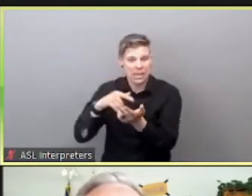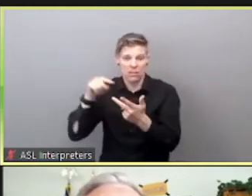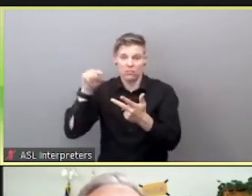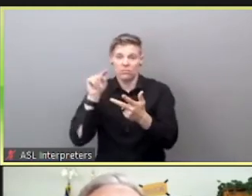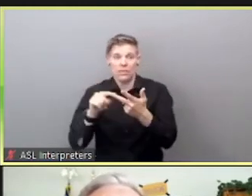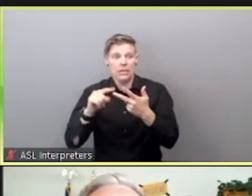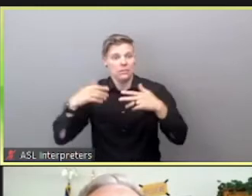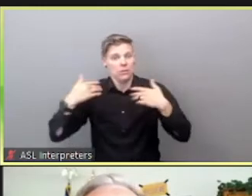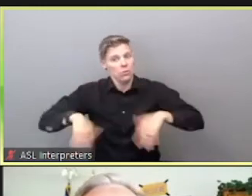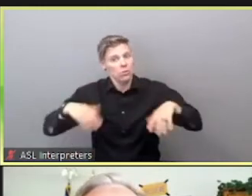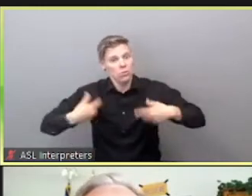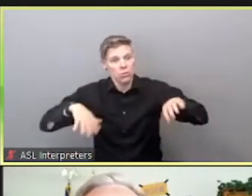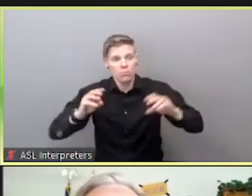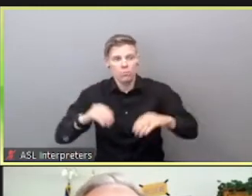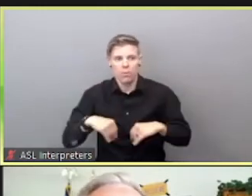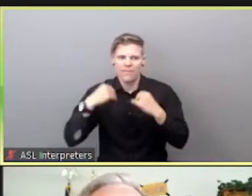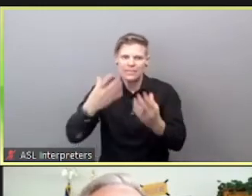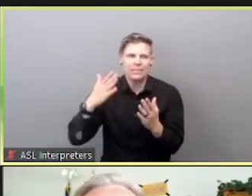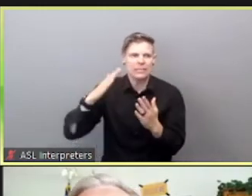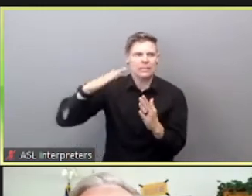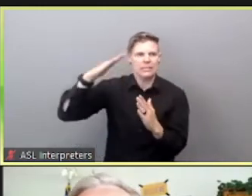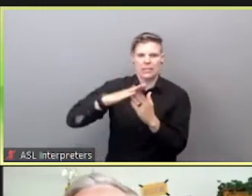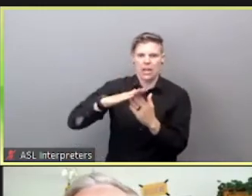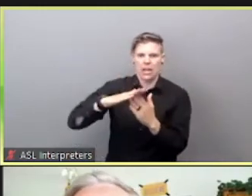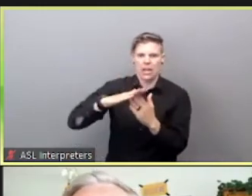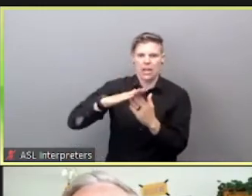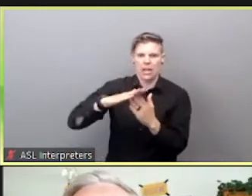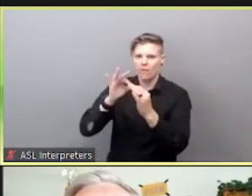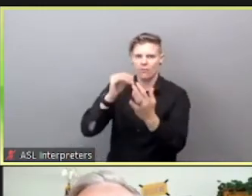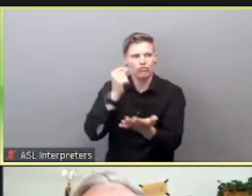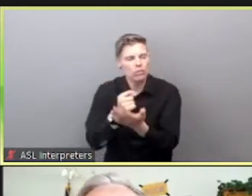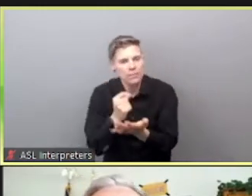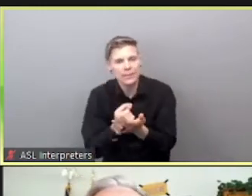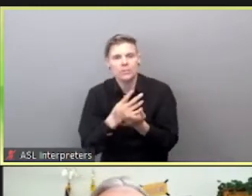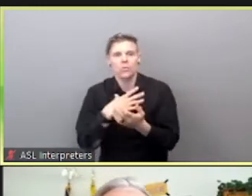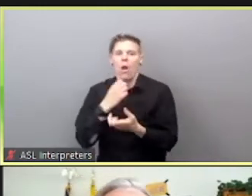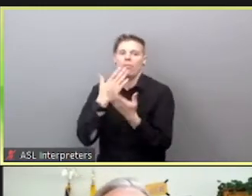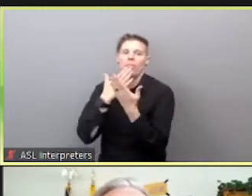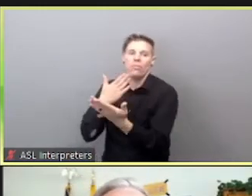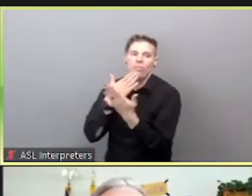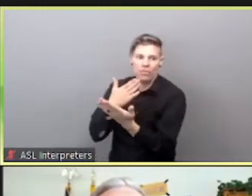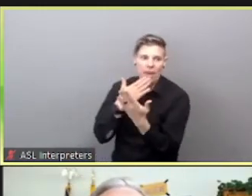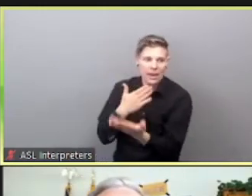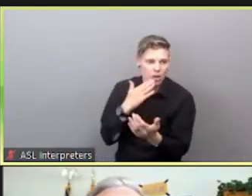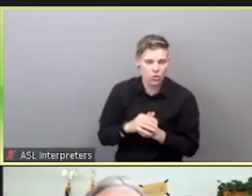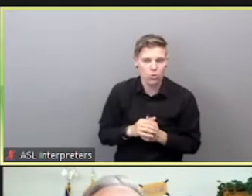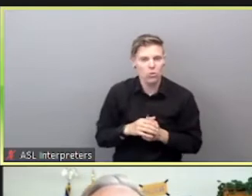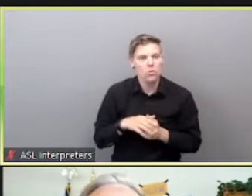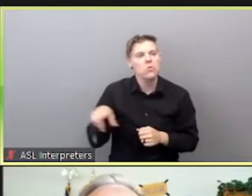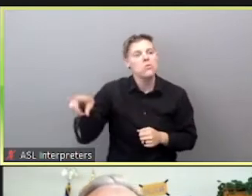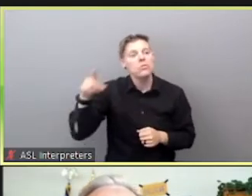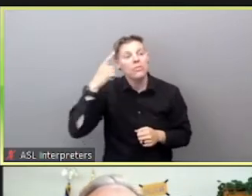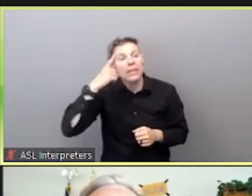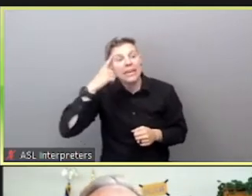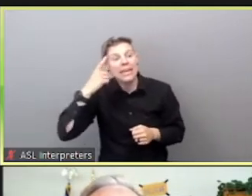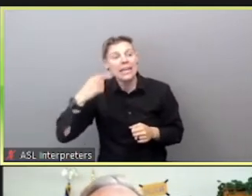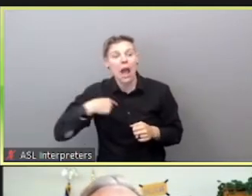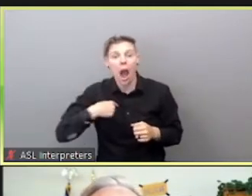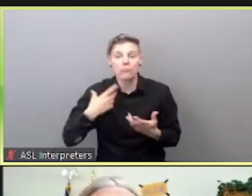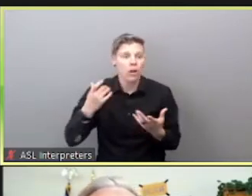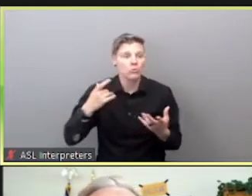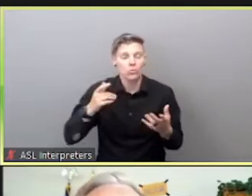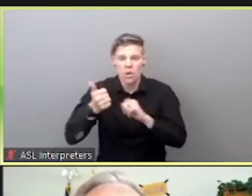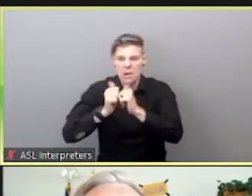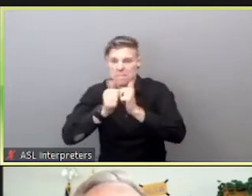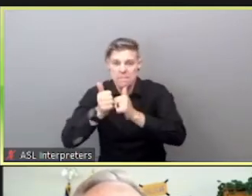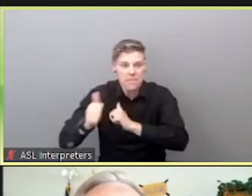you. Some of you may think that I'm trying to get a competition going here between hospital systems to get their names on this list. And if